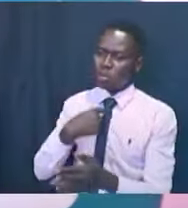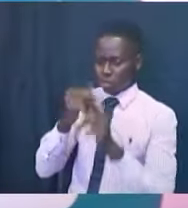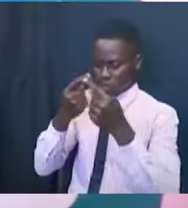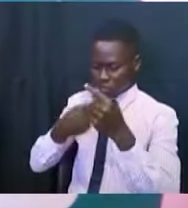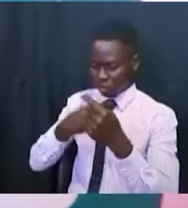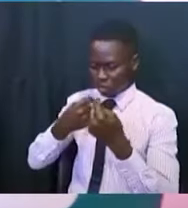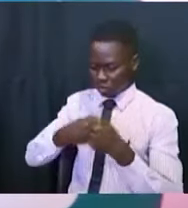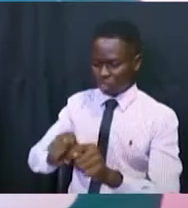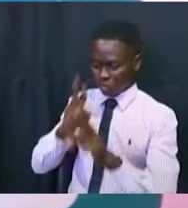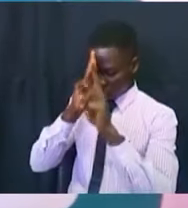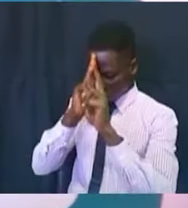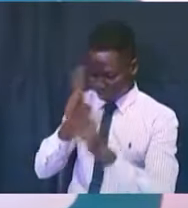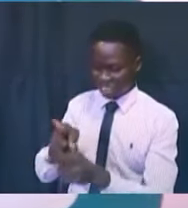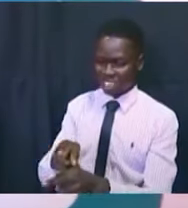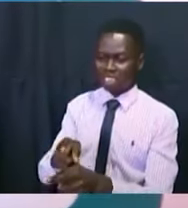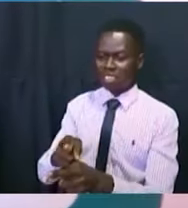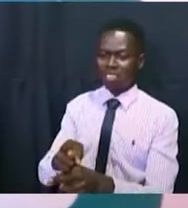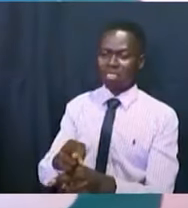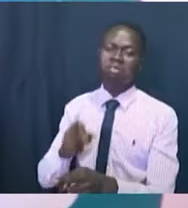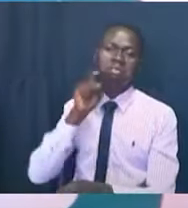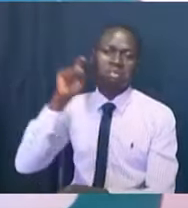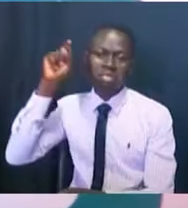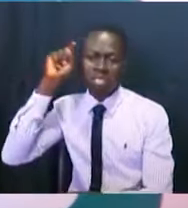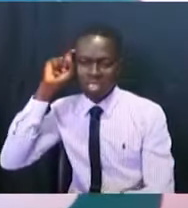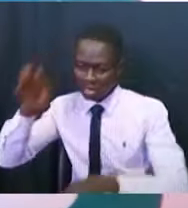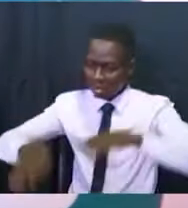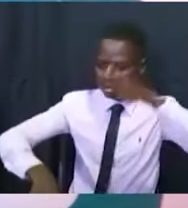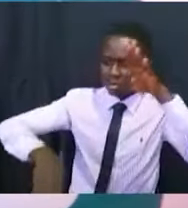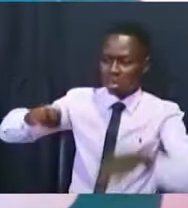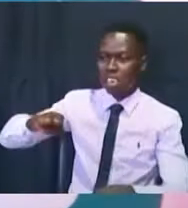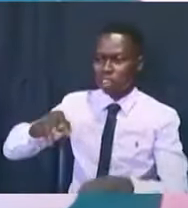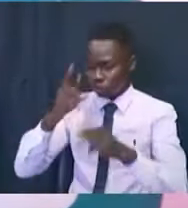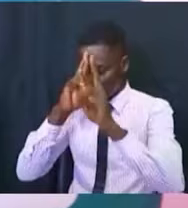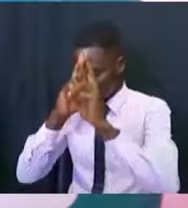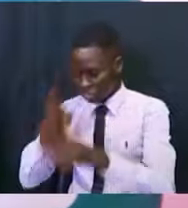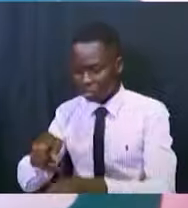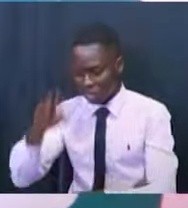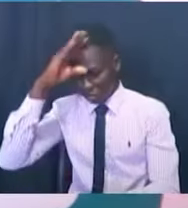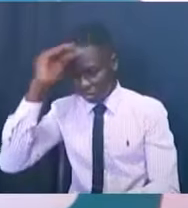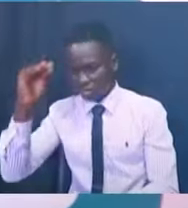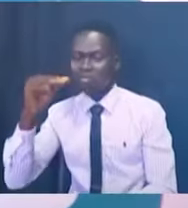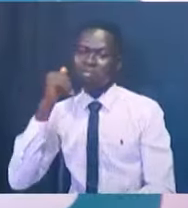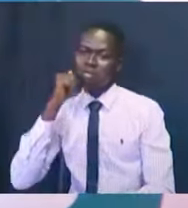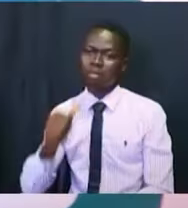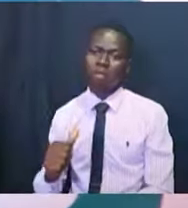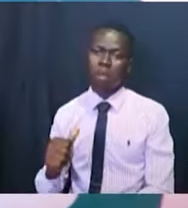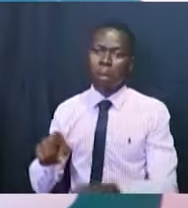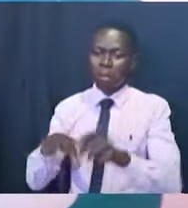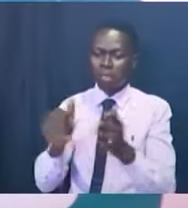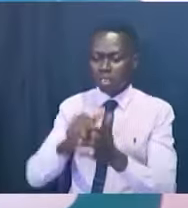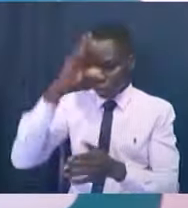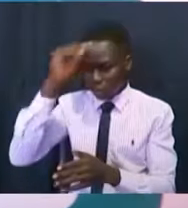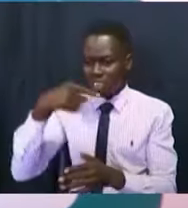respecting gender balance of the Congress. And he was not remorseful at all. In fact, he claims that people